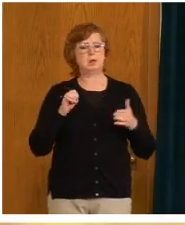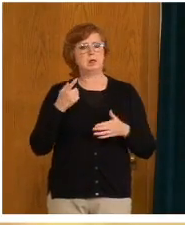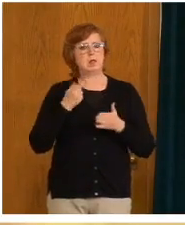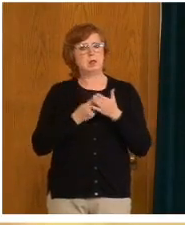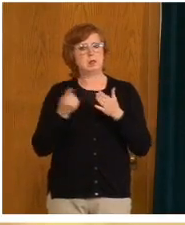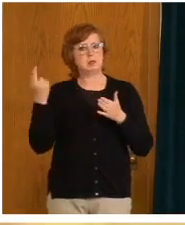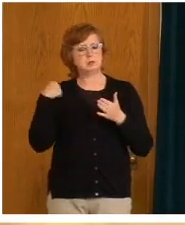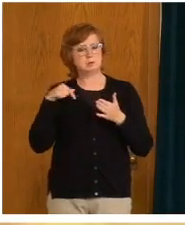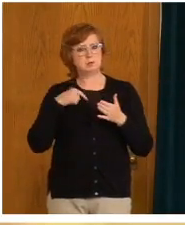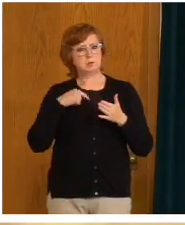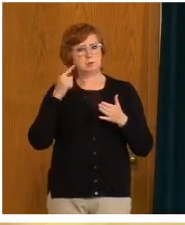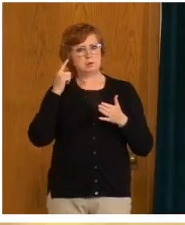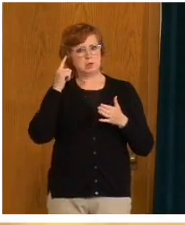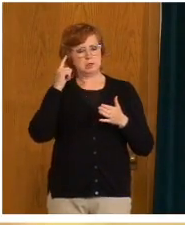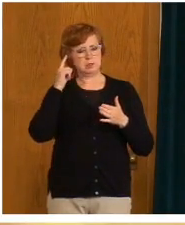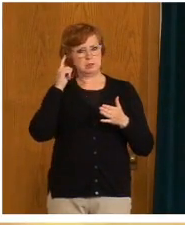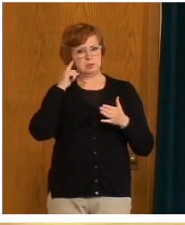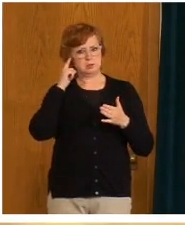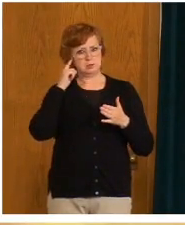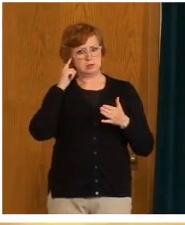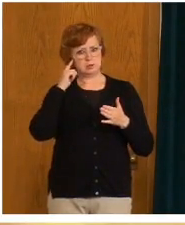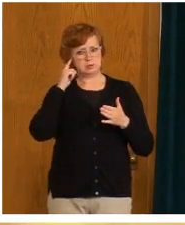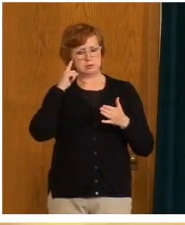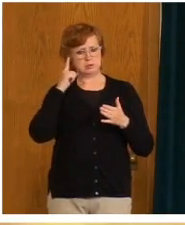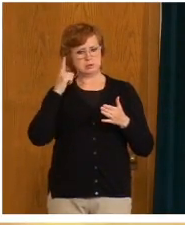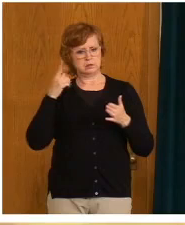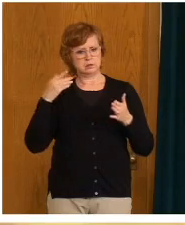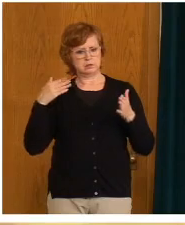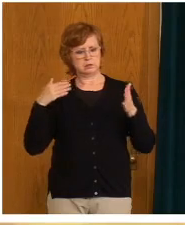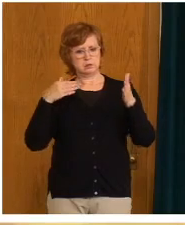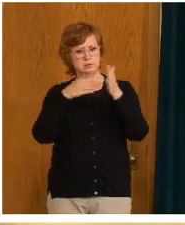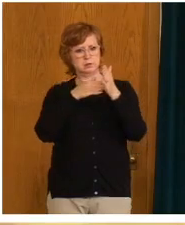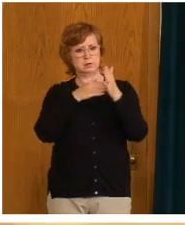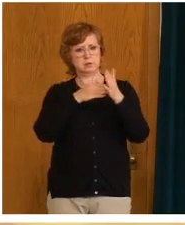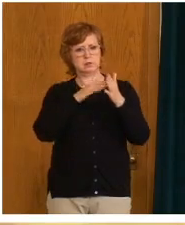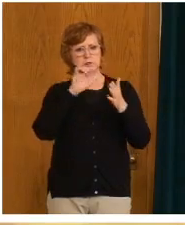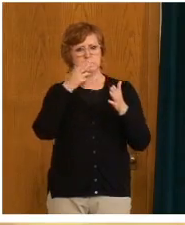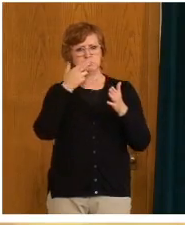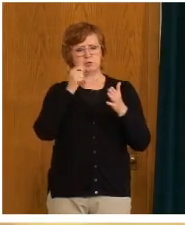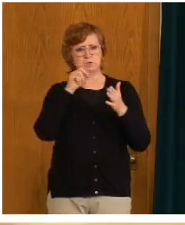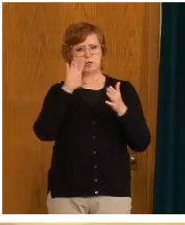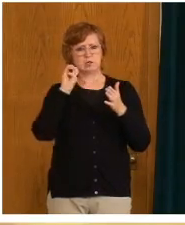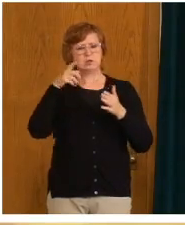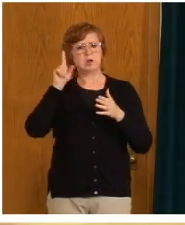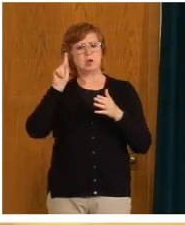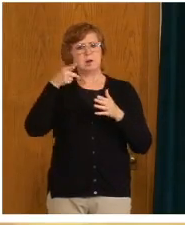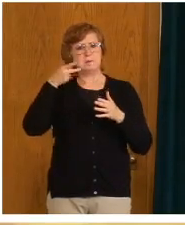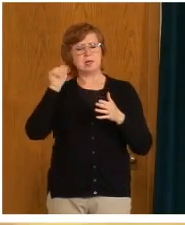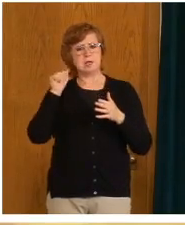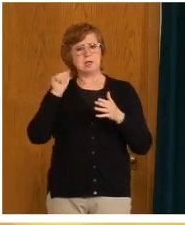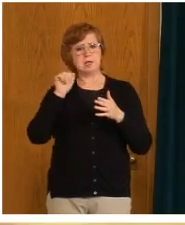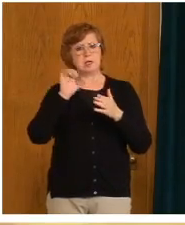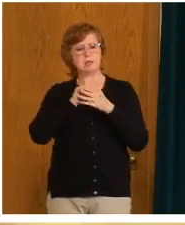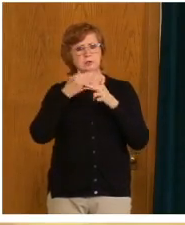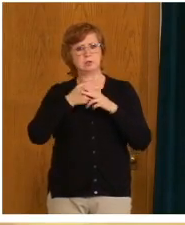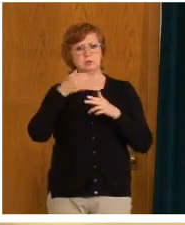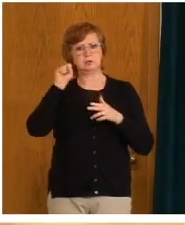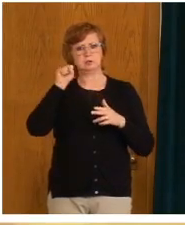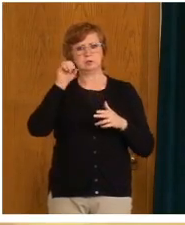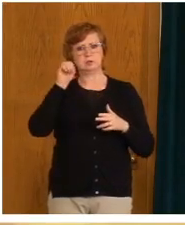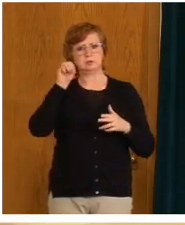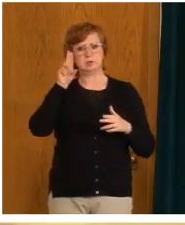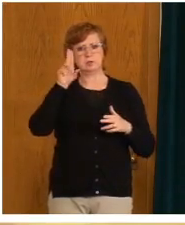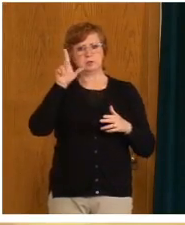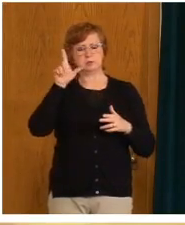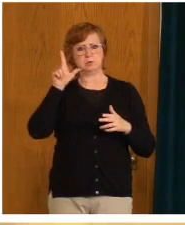that a public health order charge against full gospel outreach in Prince Albert stayed. I recall